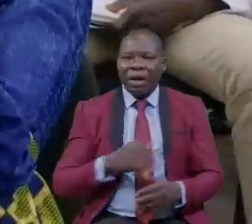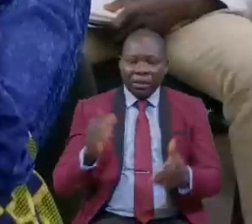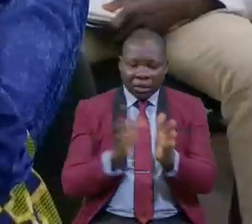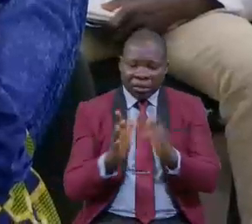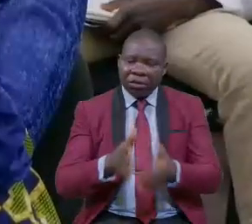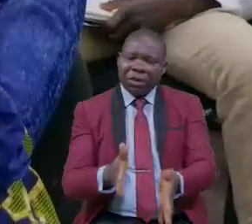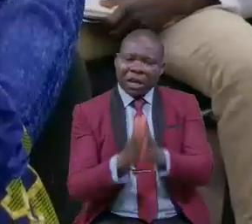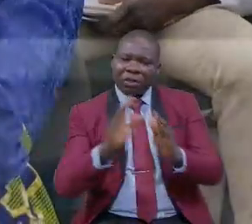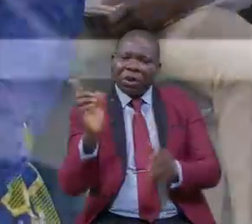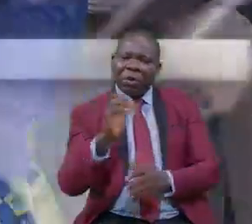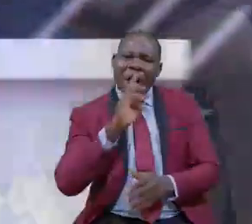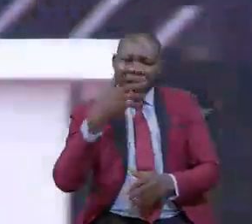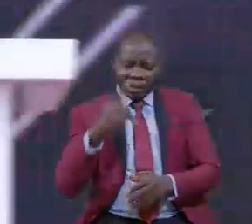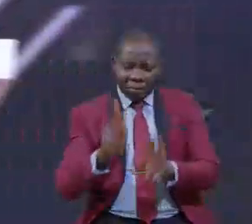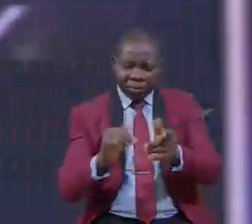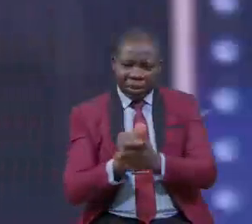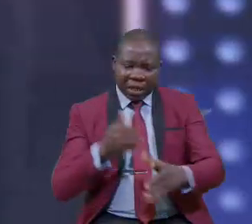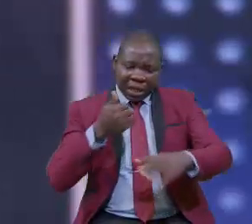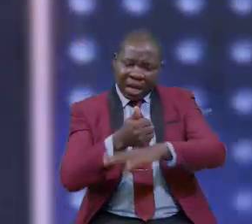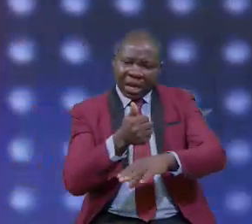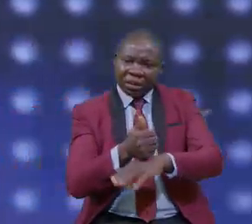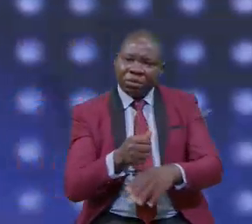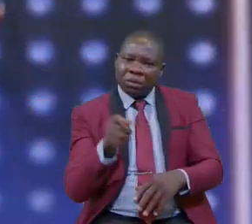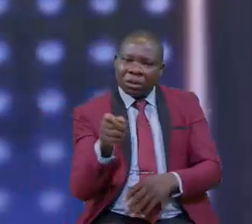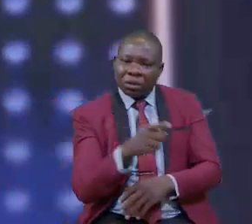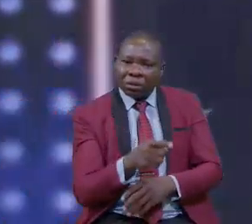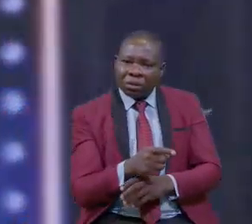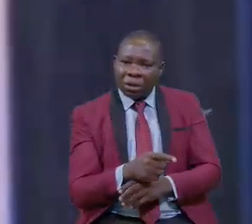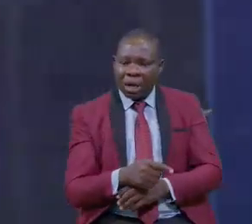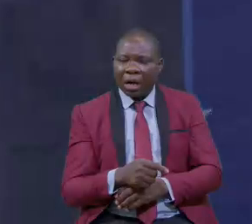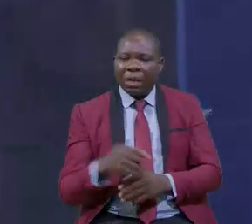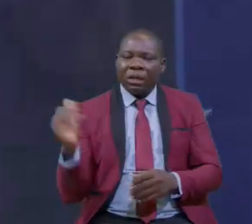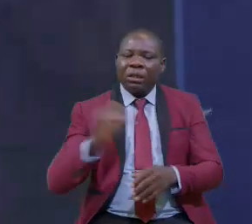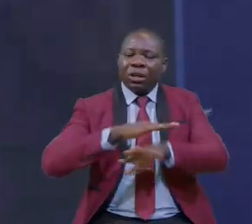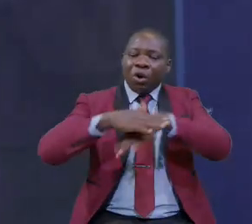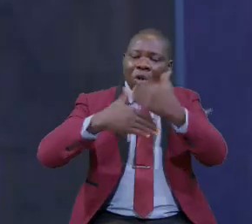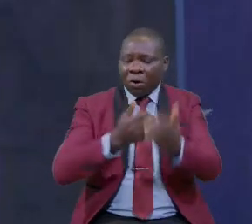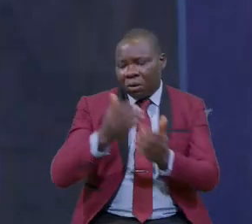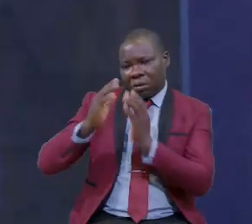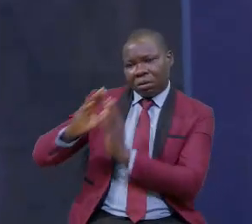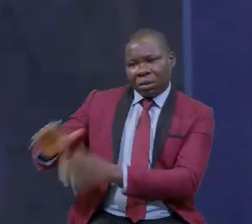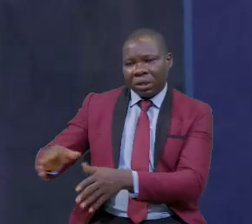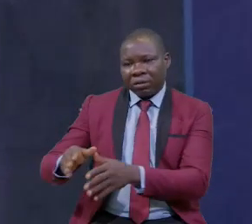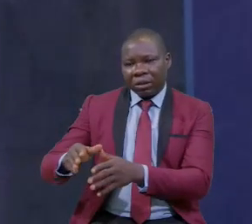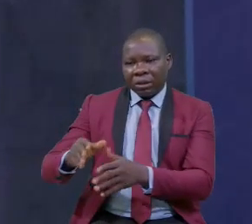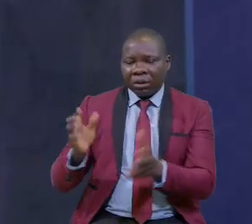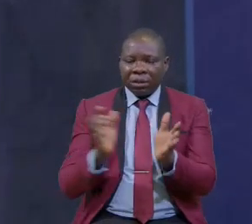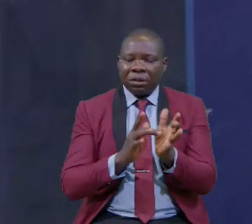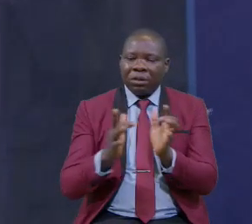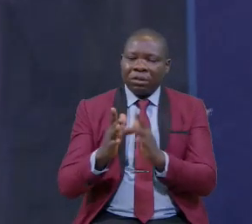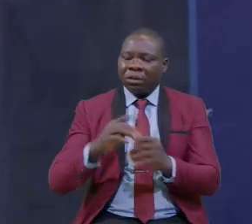God bless you. And then the woman, if she didn't wait, and then sweet, I